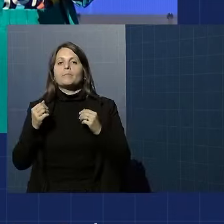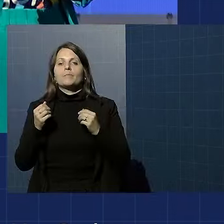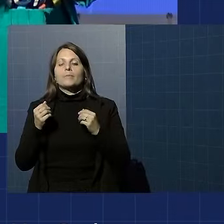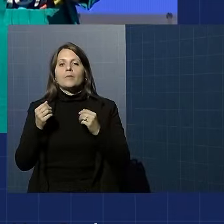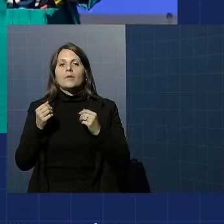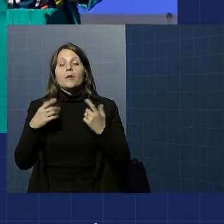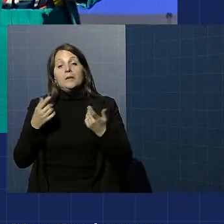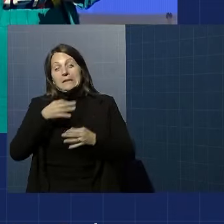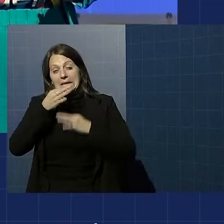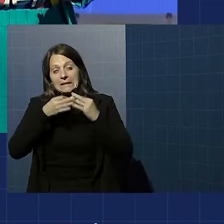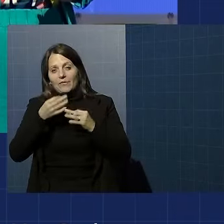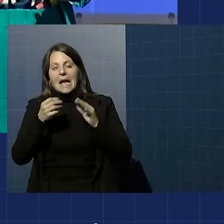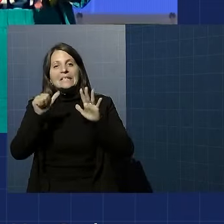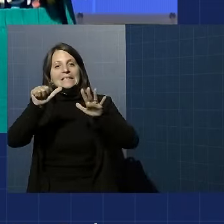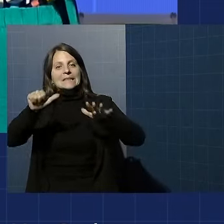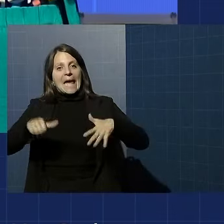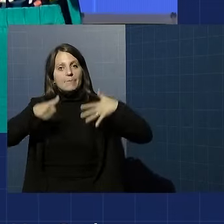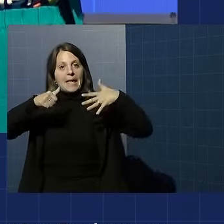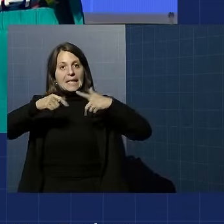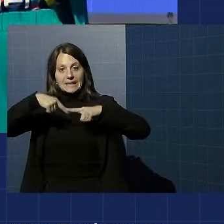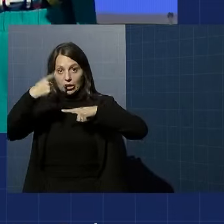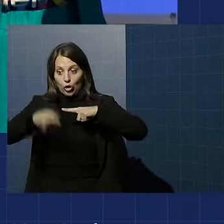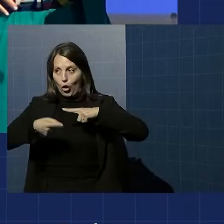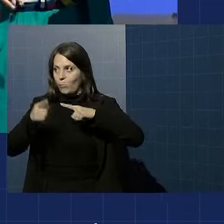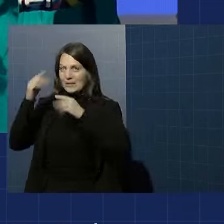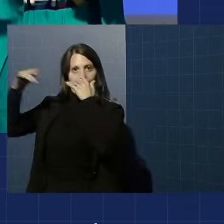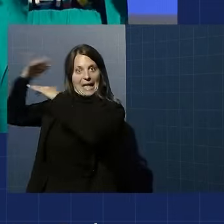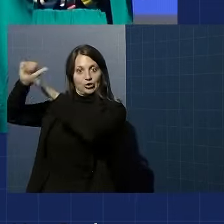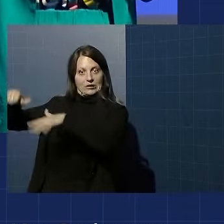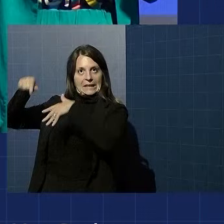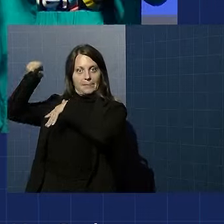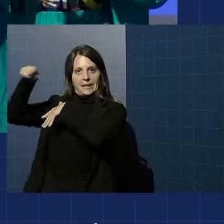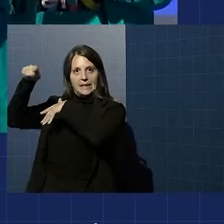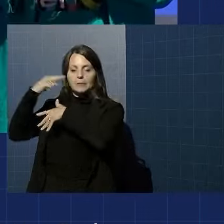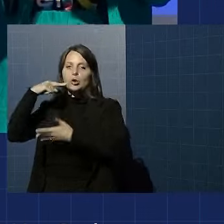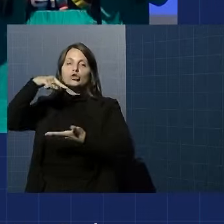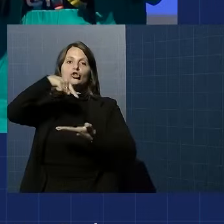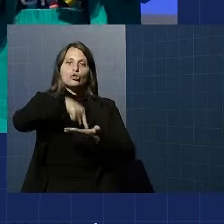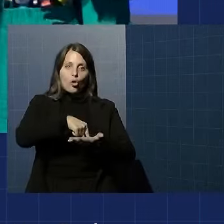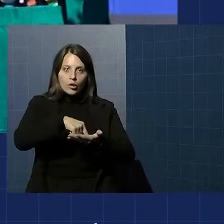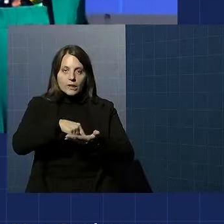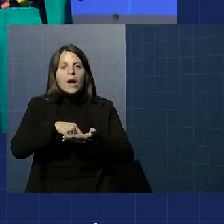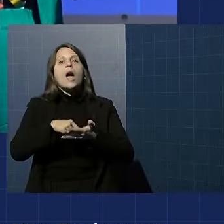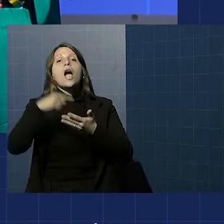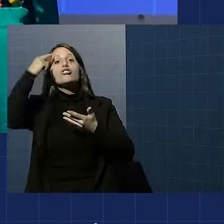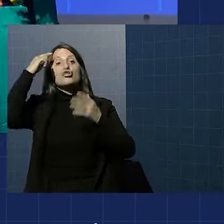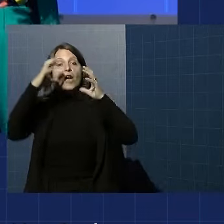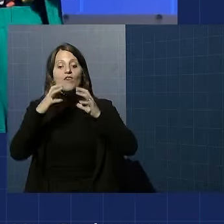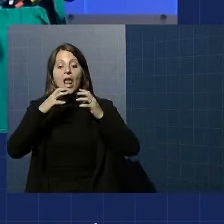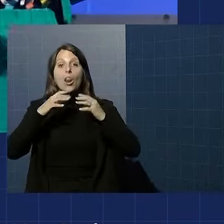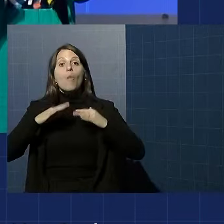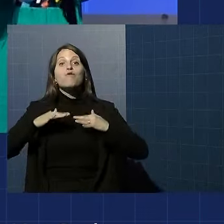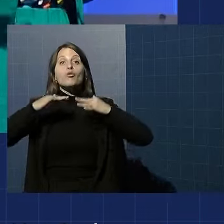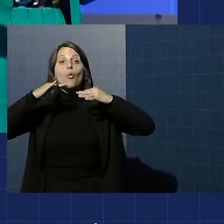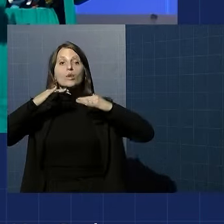an increased fluid in the brain. And this is something that today we don't know yet if it's permanent, and we don't